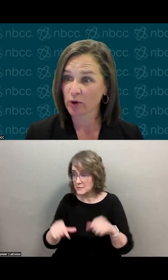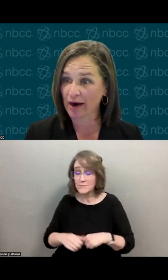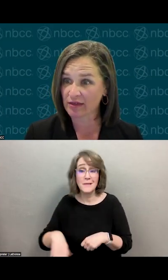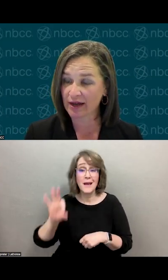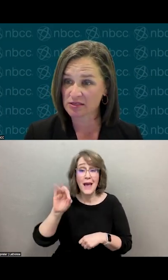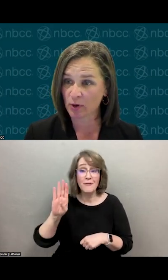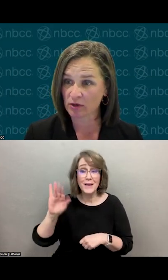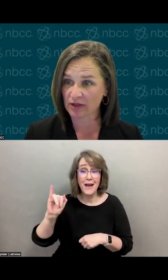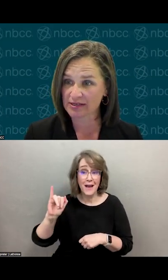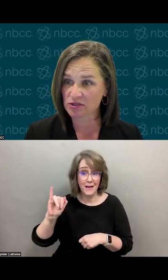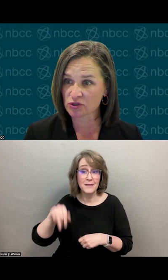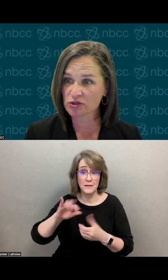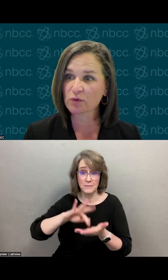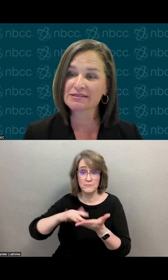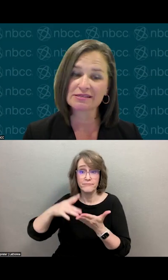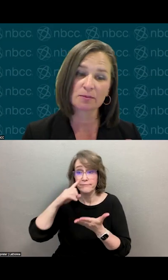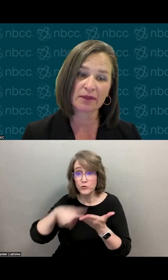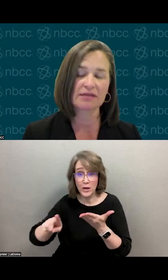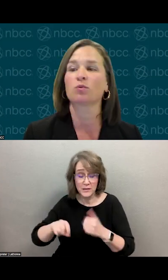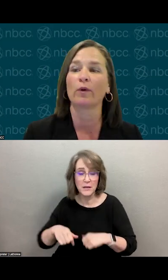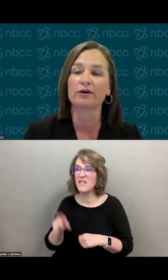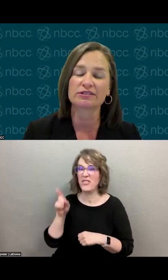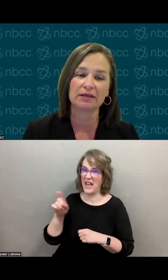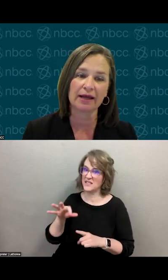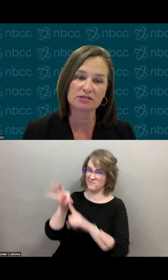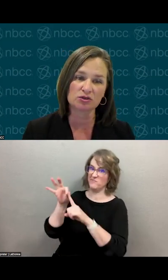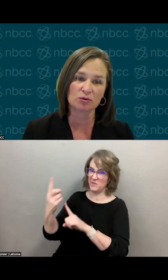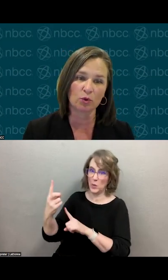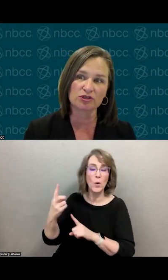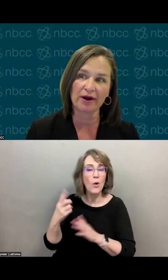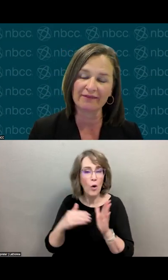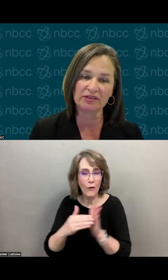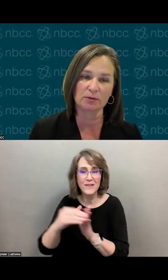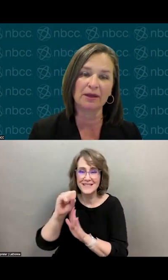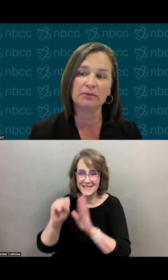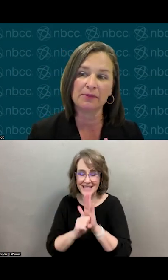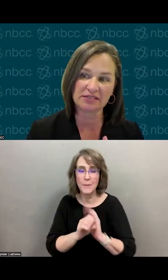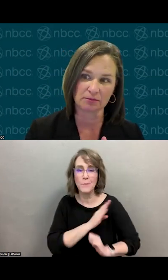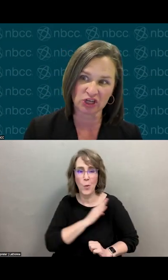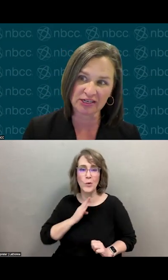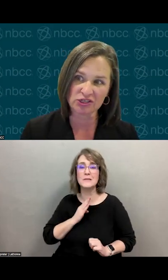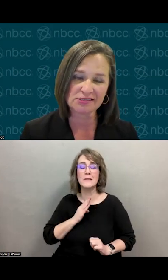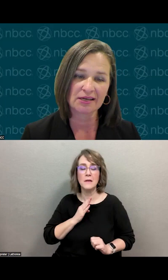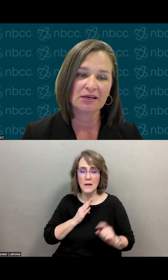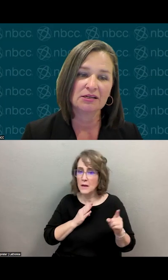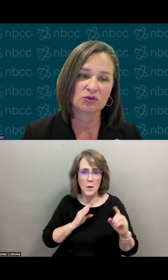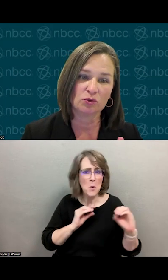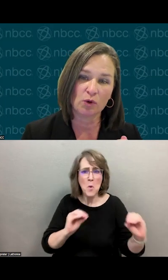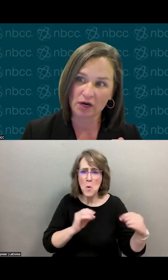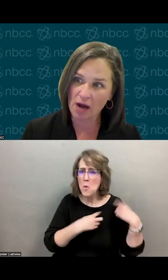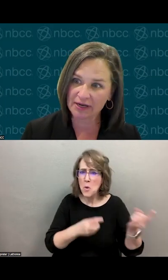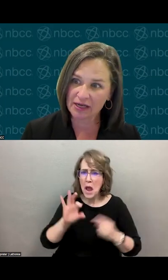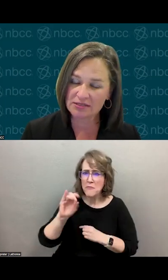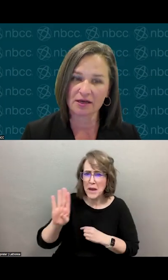states require that as part of licensure. So this is a place where state licensure boards are having to maybe make some changes